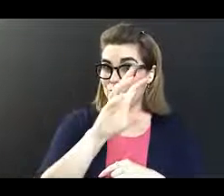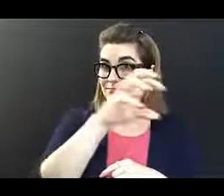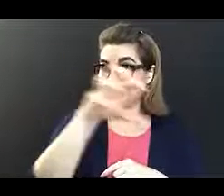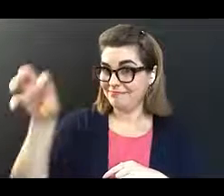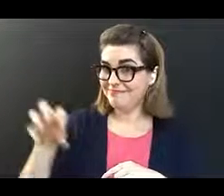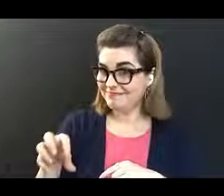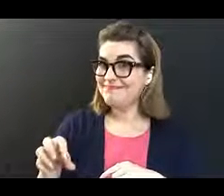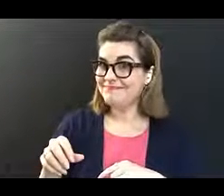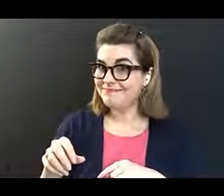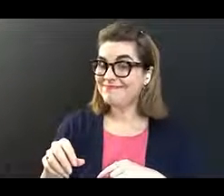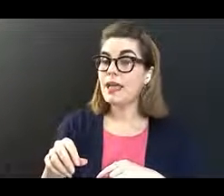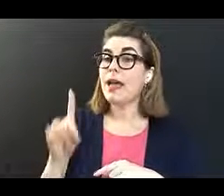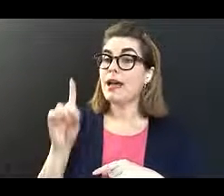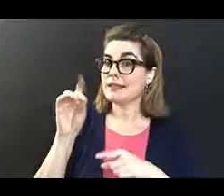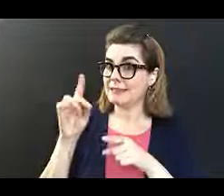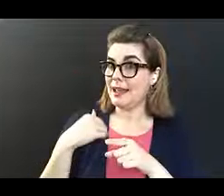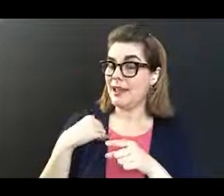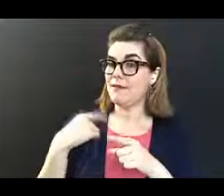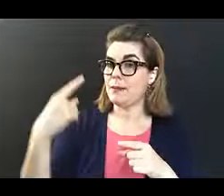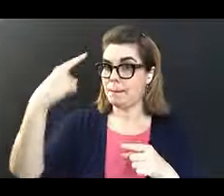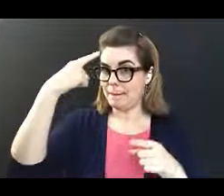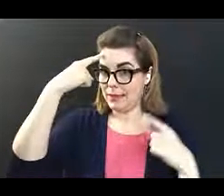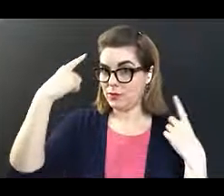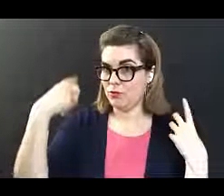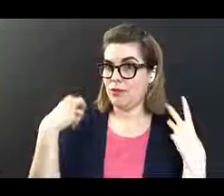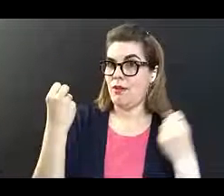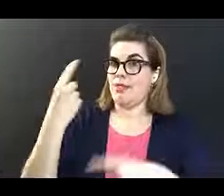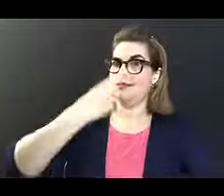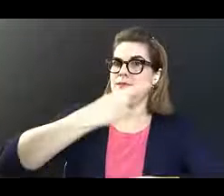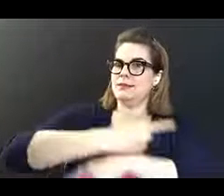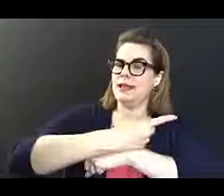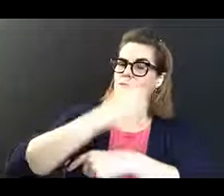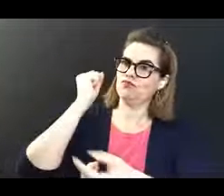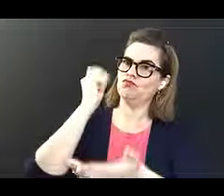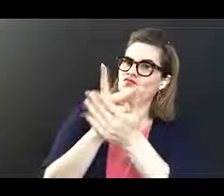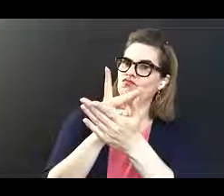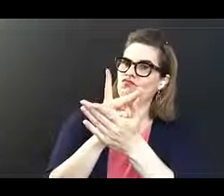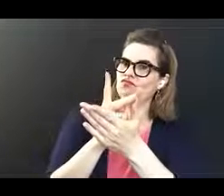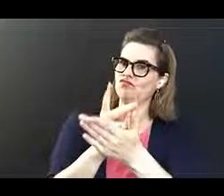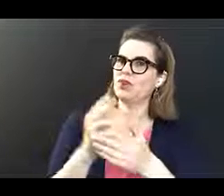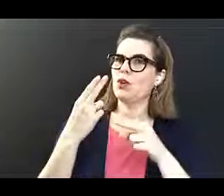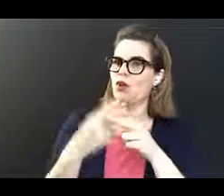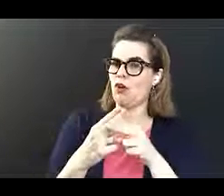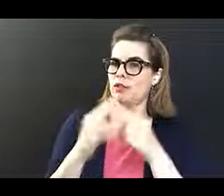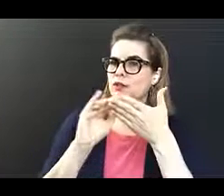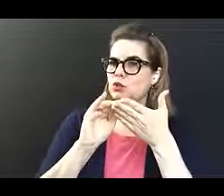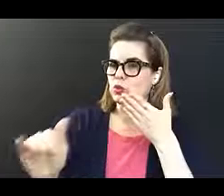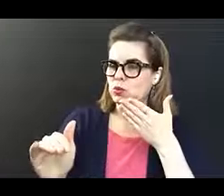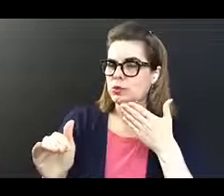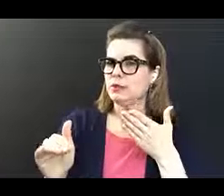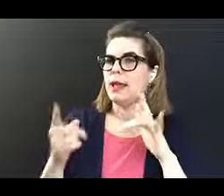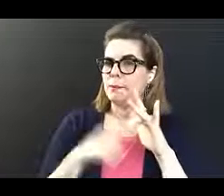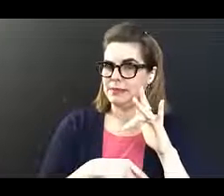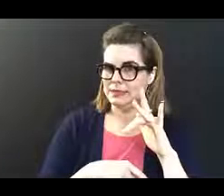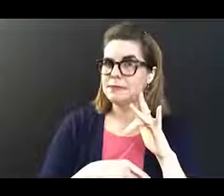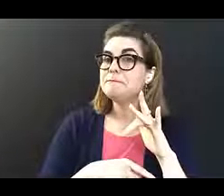day resolution passed at the one of the last school board meetings, so mental health days will count as excused absences. And we